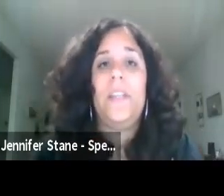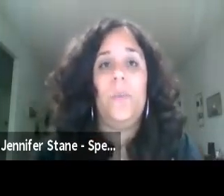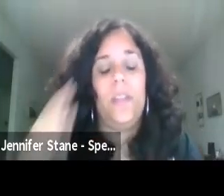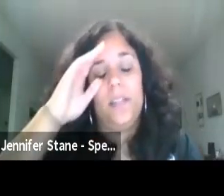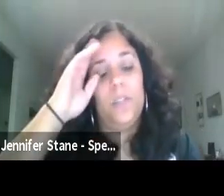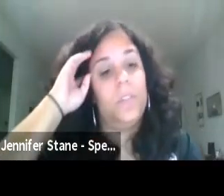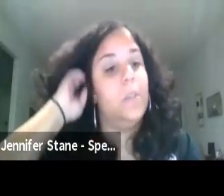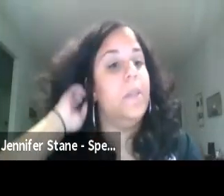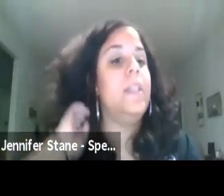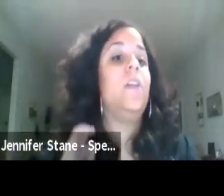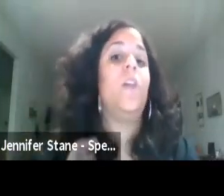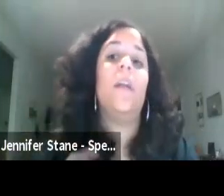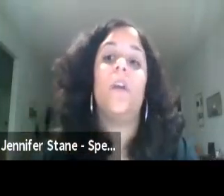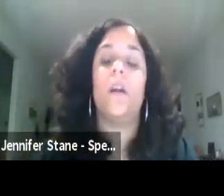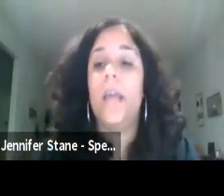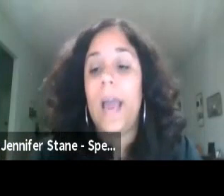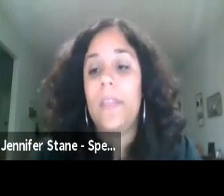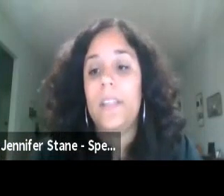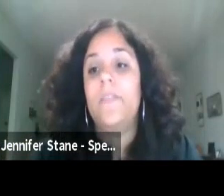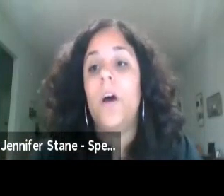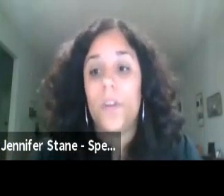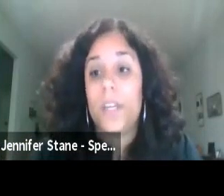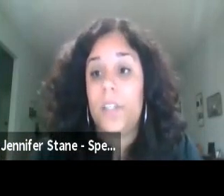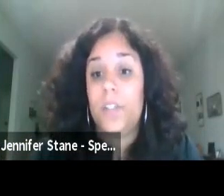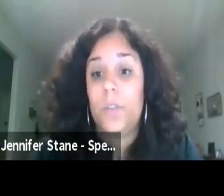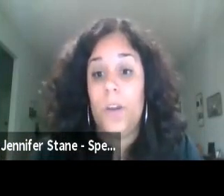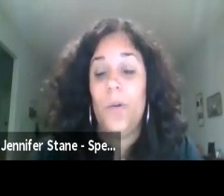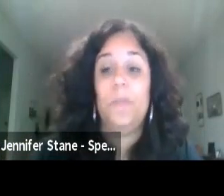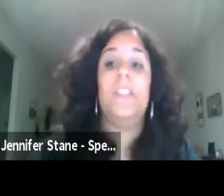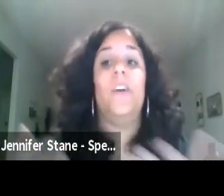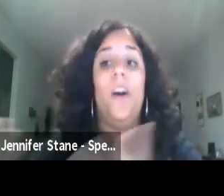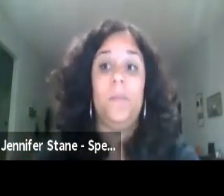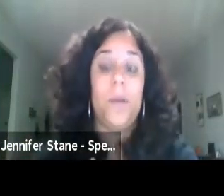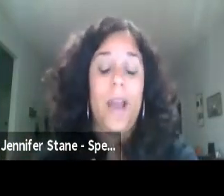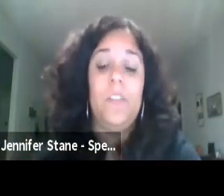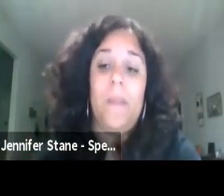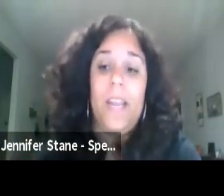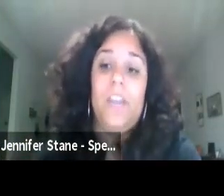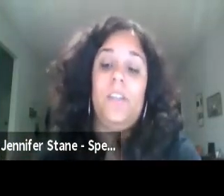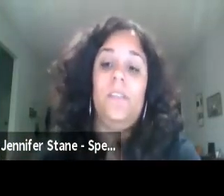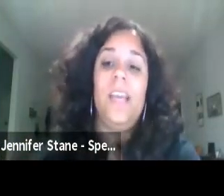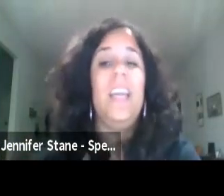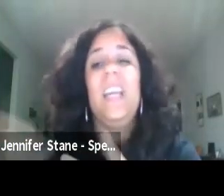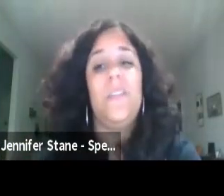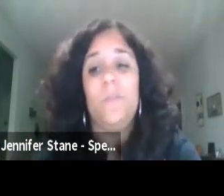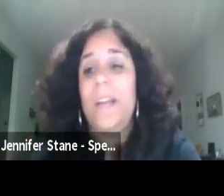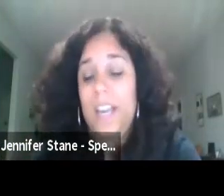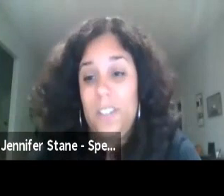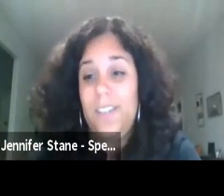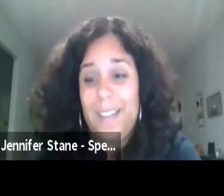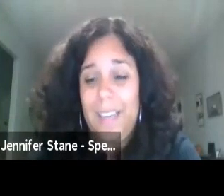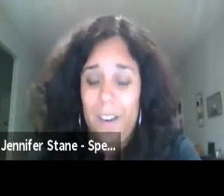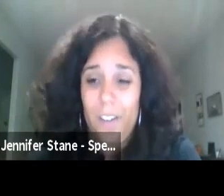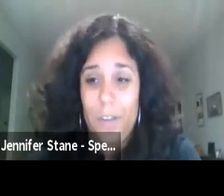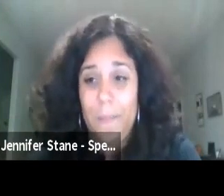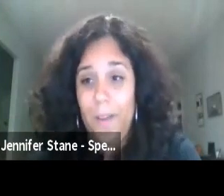our athletes with intellectual disabilities, a lot of our athletes have other conditions as well, which means they're on perhaps some medications, and any of those